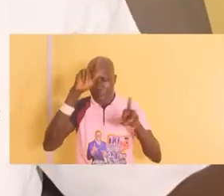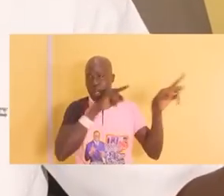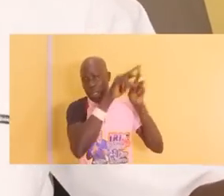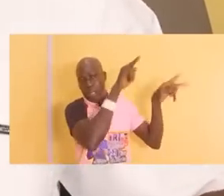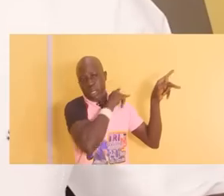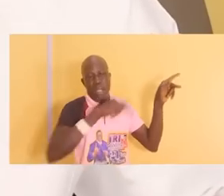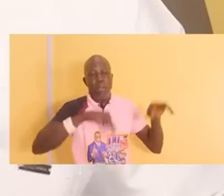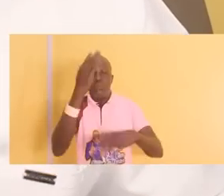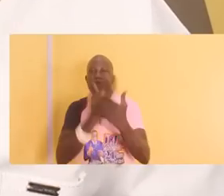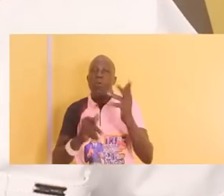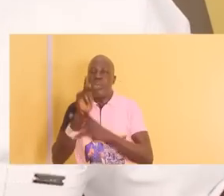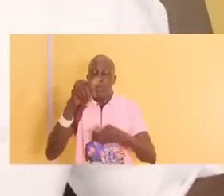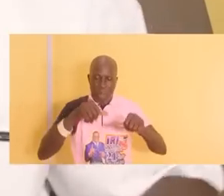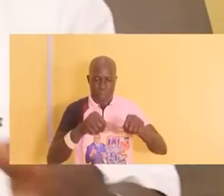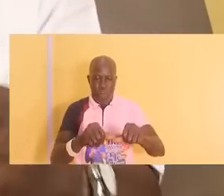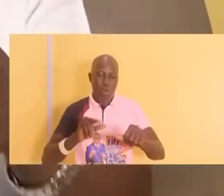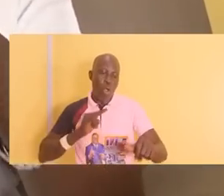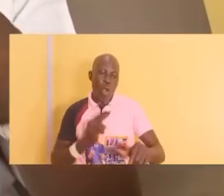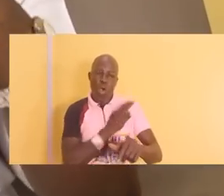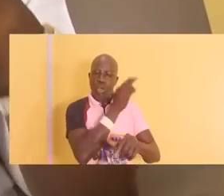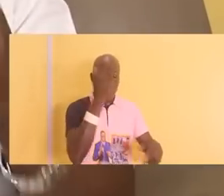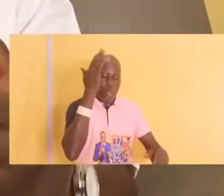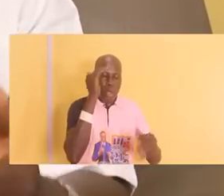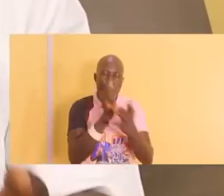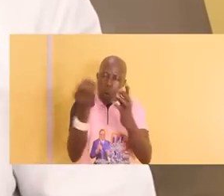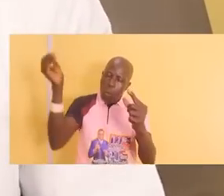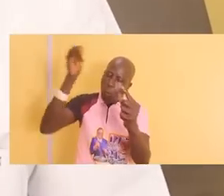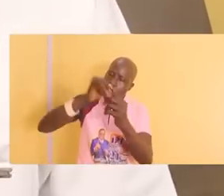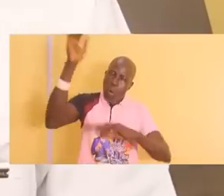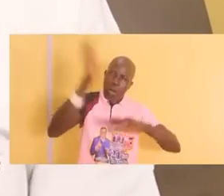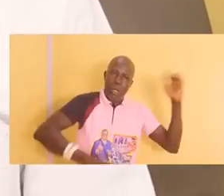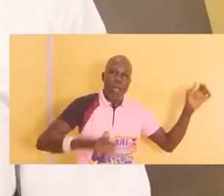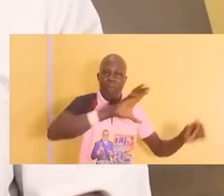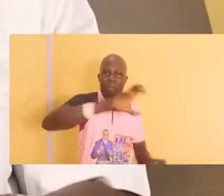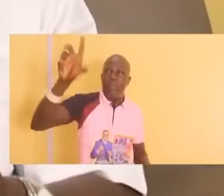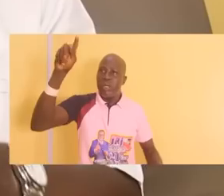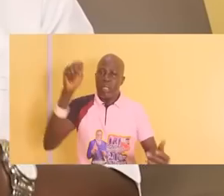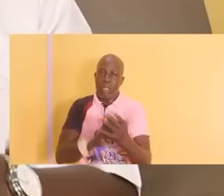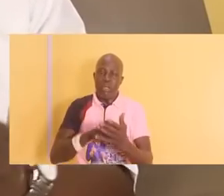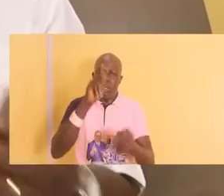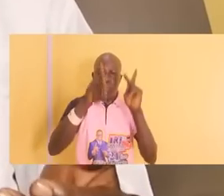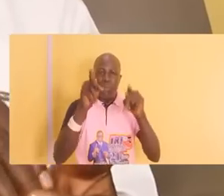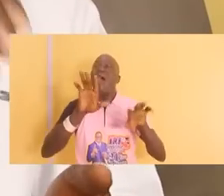Babasebioba I want to follow wa won ti fe wo 500,000